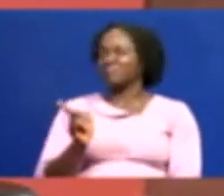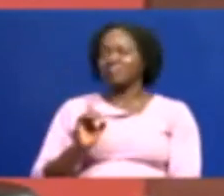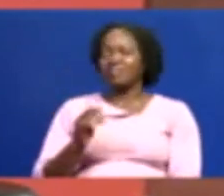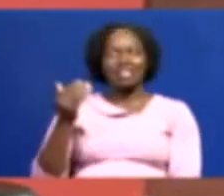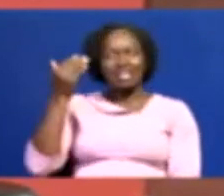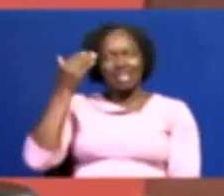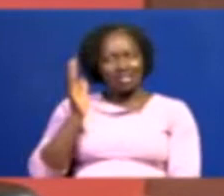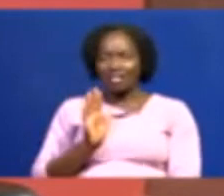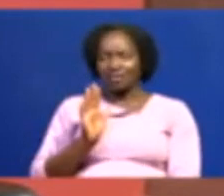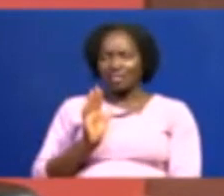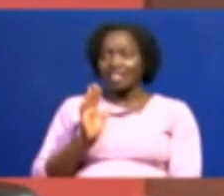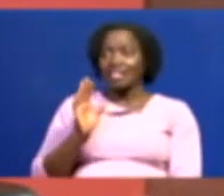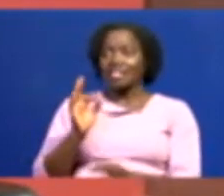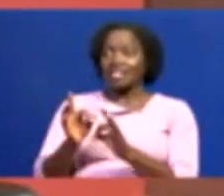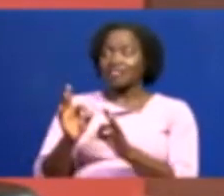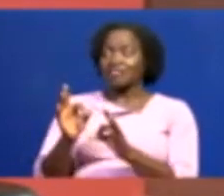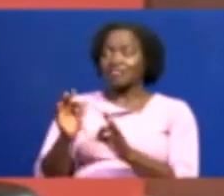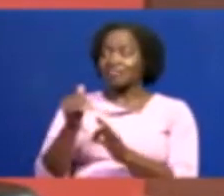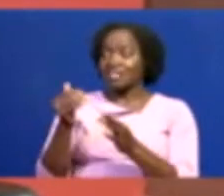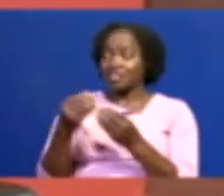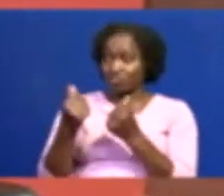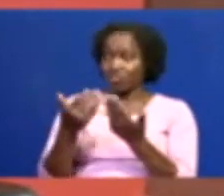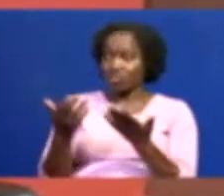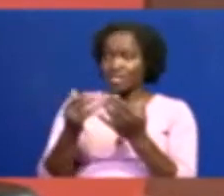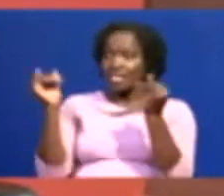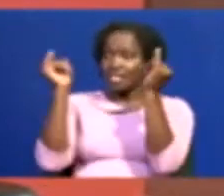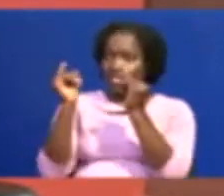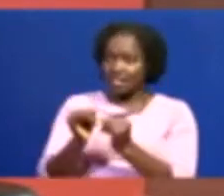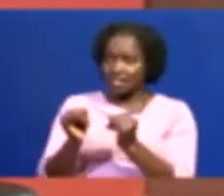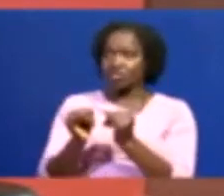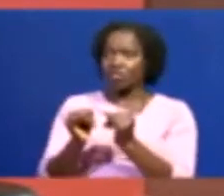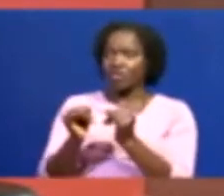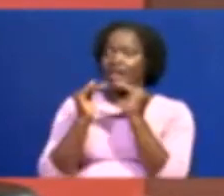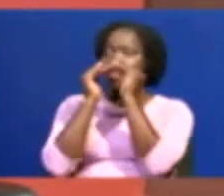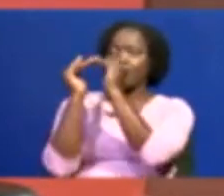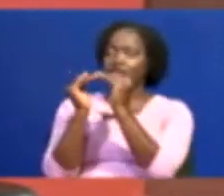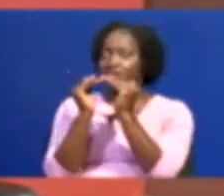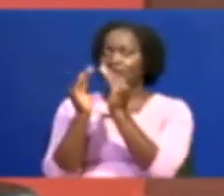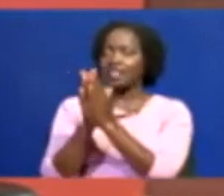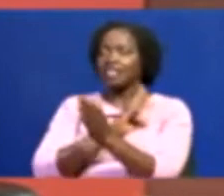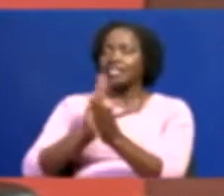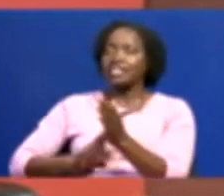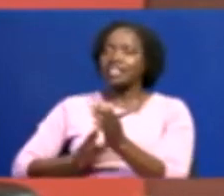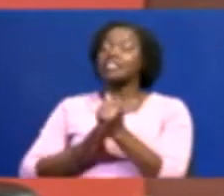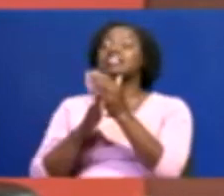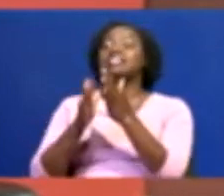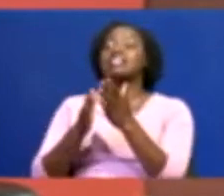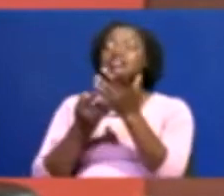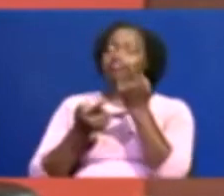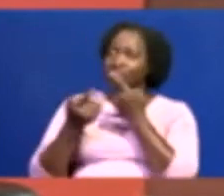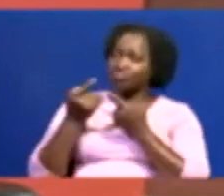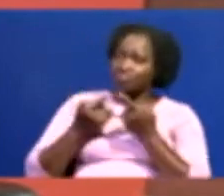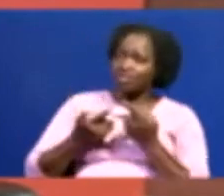don't think whether it's a way forward. We need international calibers and also religious leaders to come